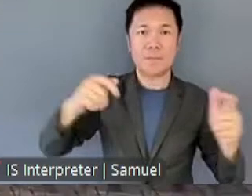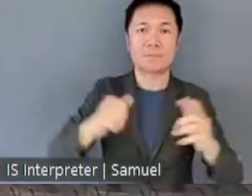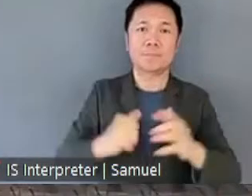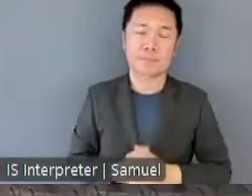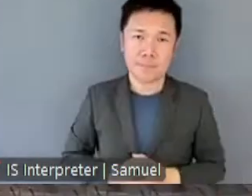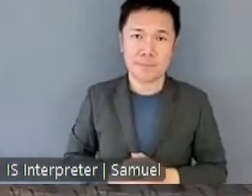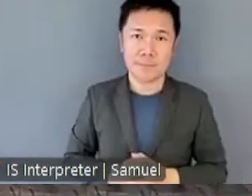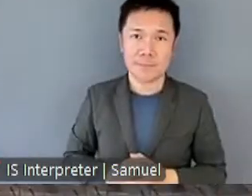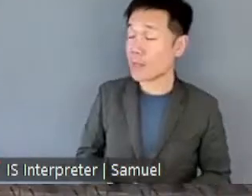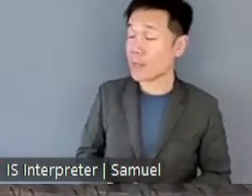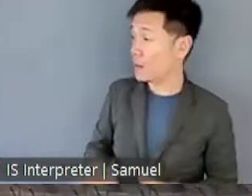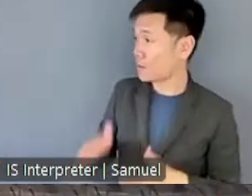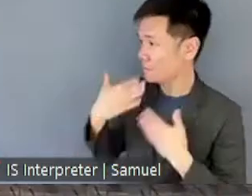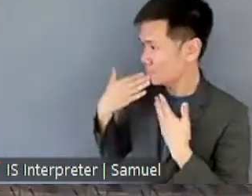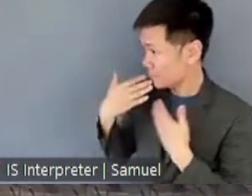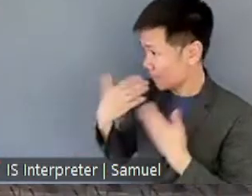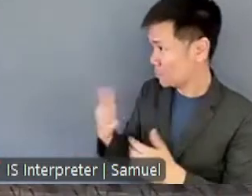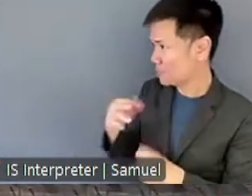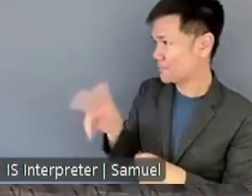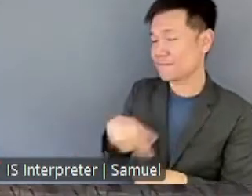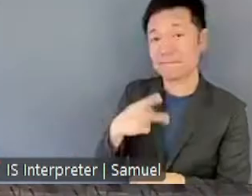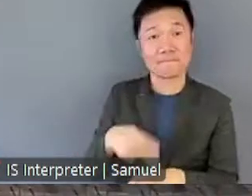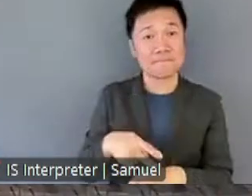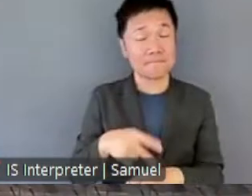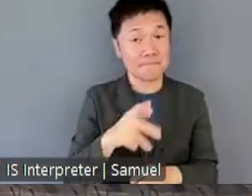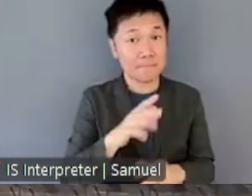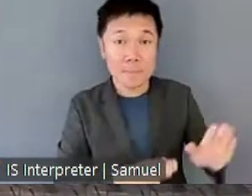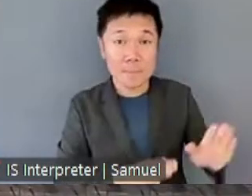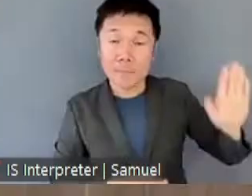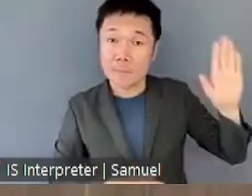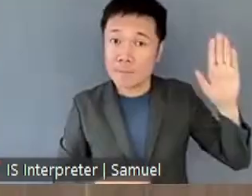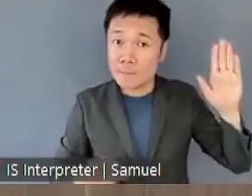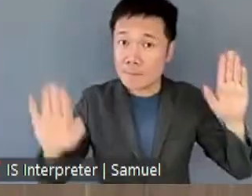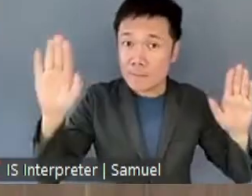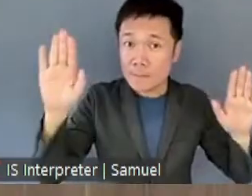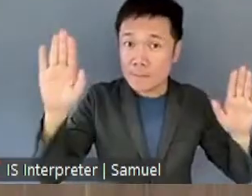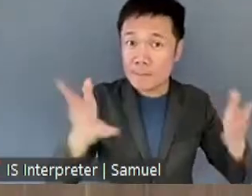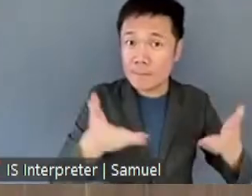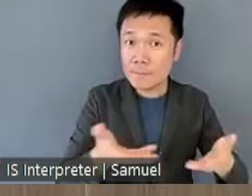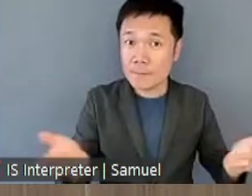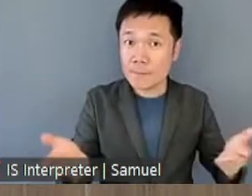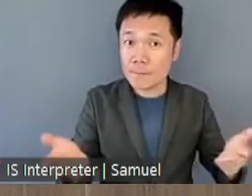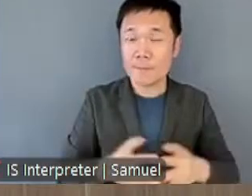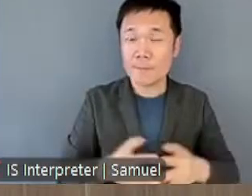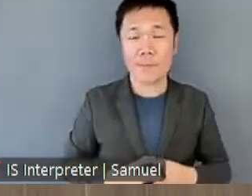Thank you, distinguished delegate from the Philippines. Any other comments?